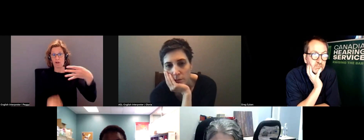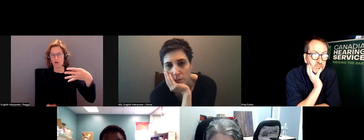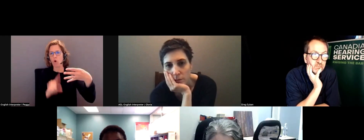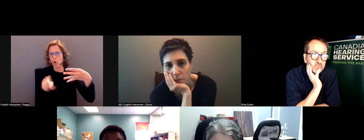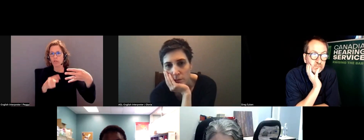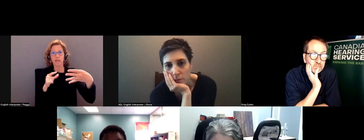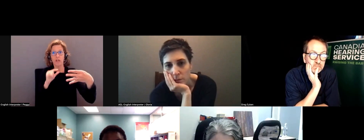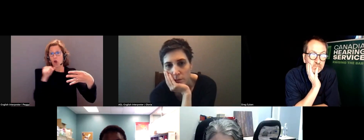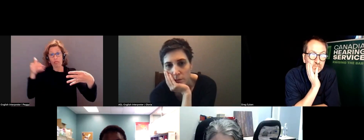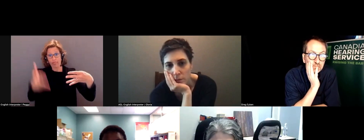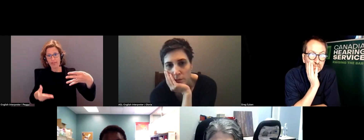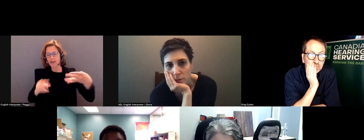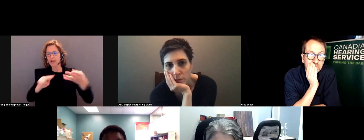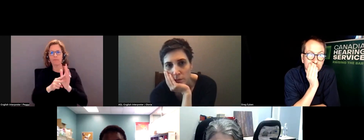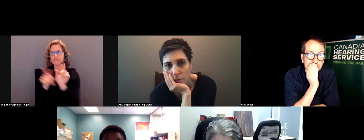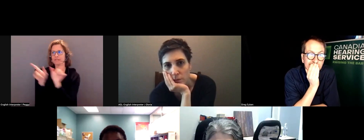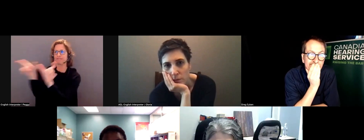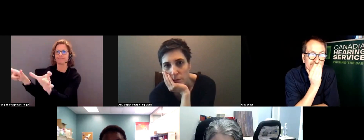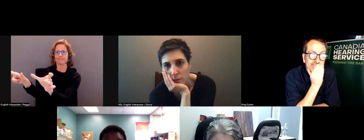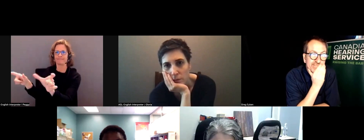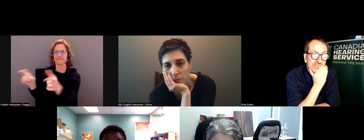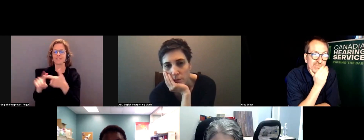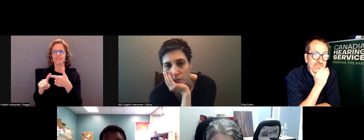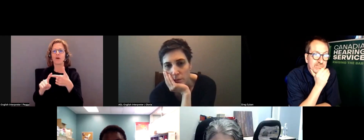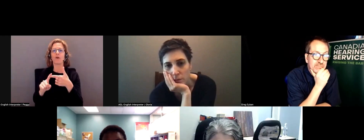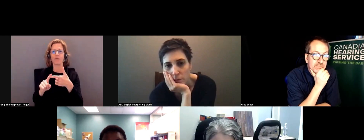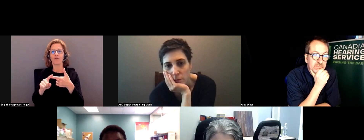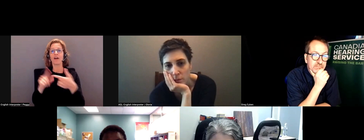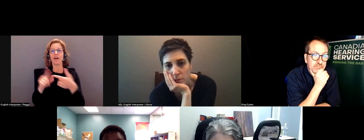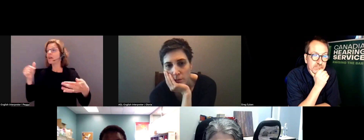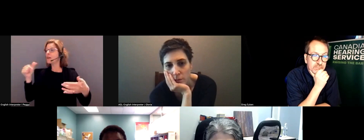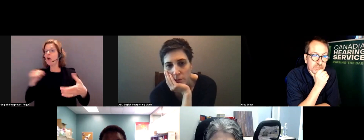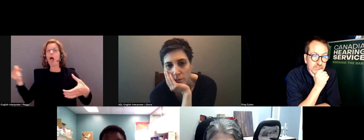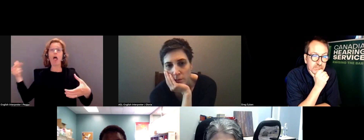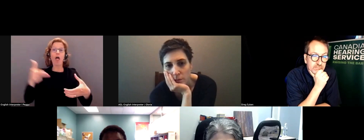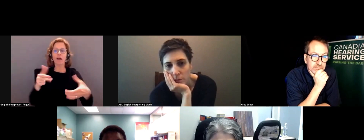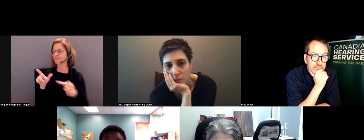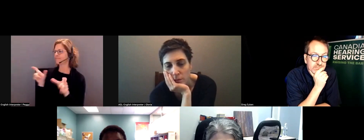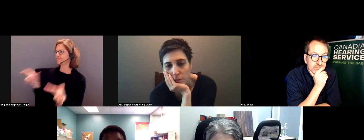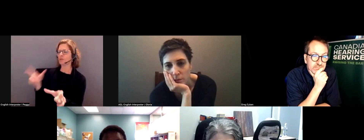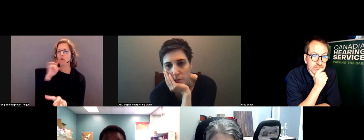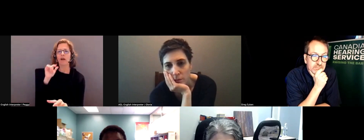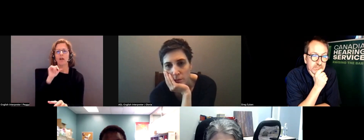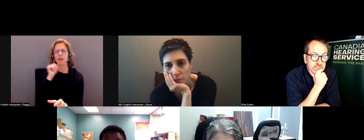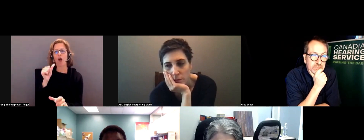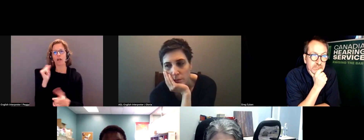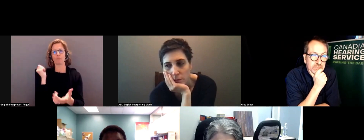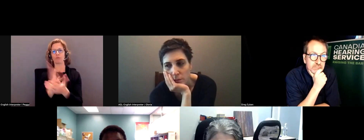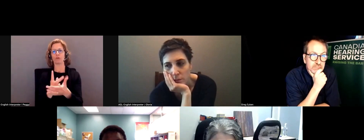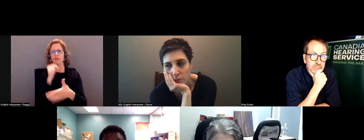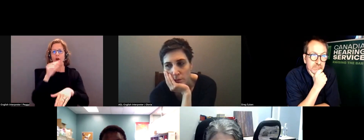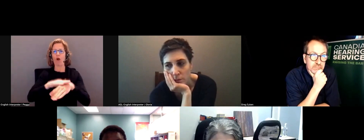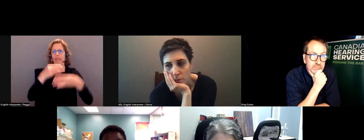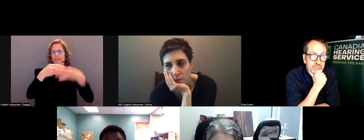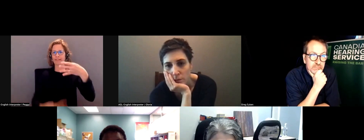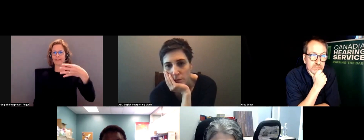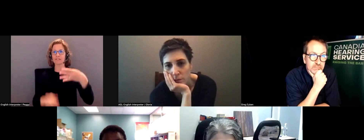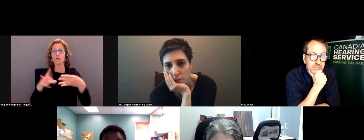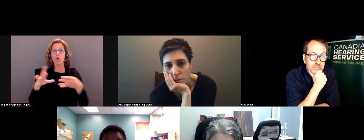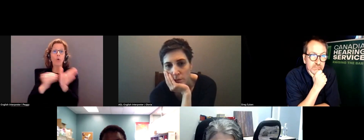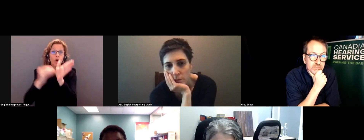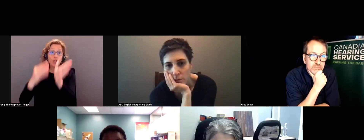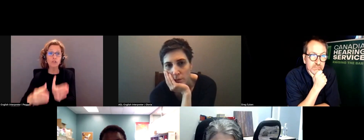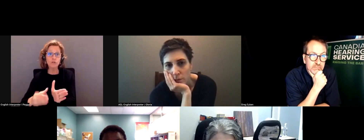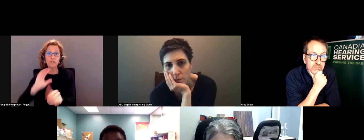general public will not be able to. So then you run into authentication issues. Or sometimes your learners, when they set up their Google